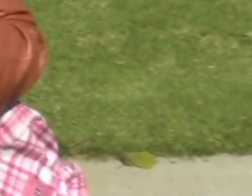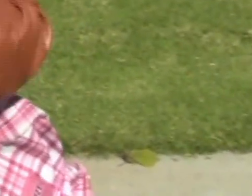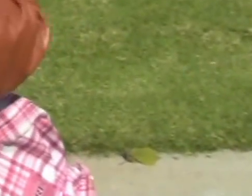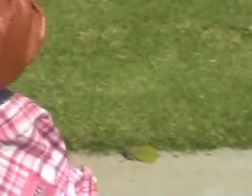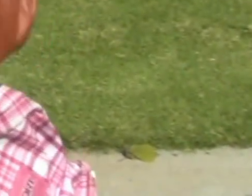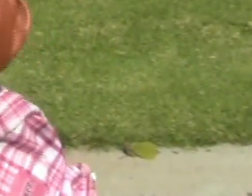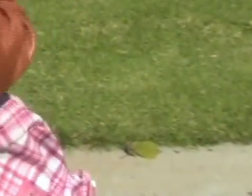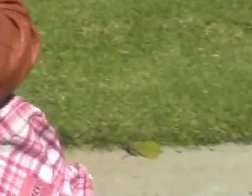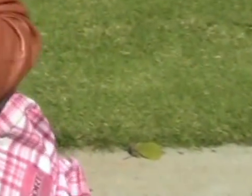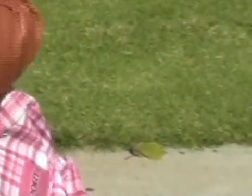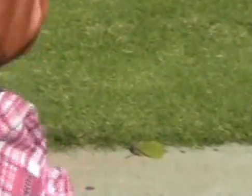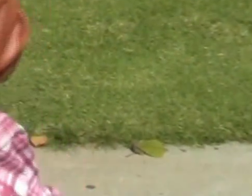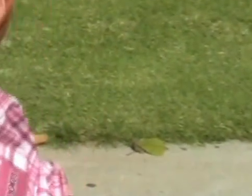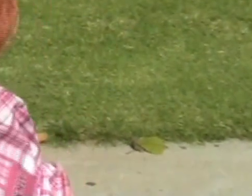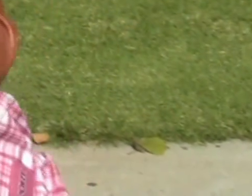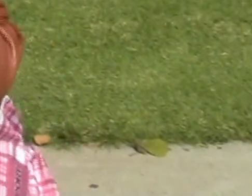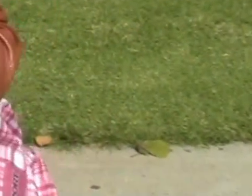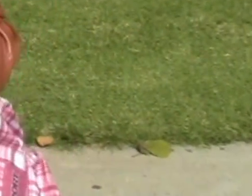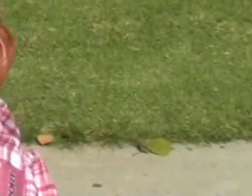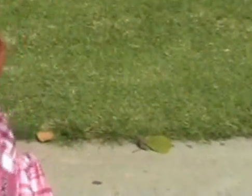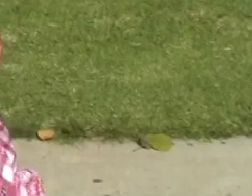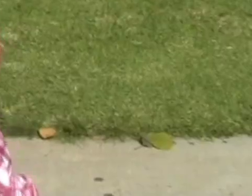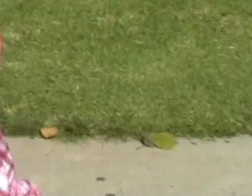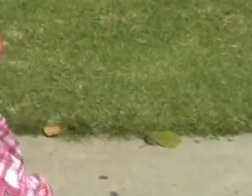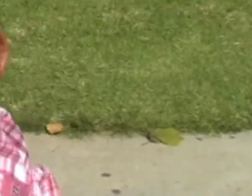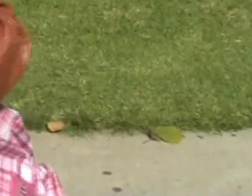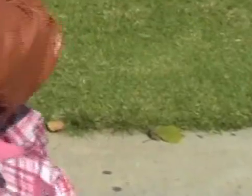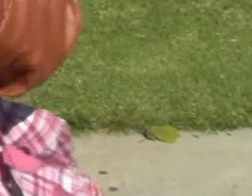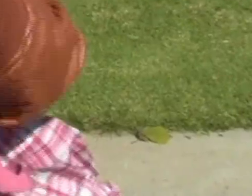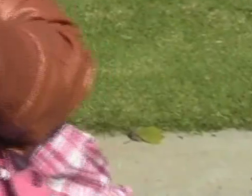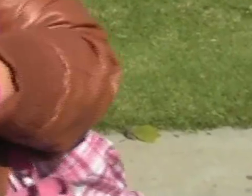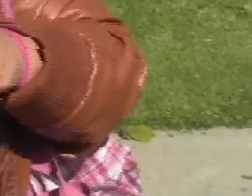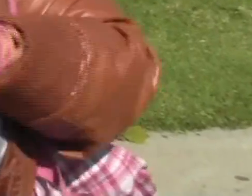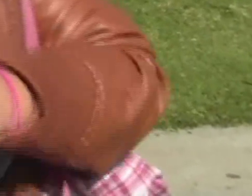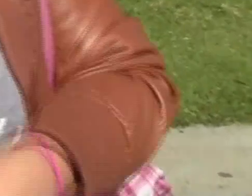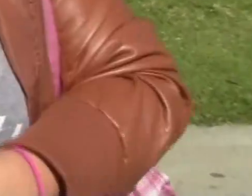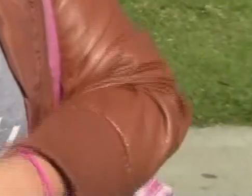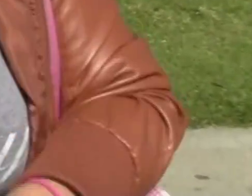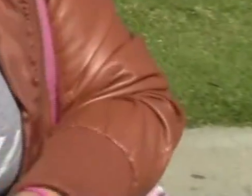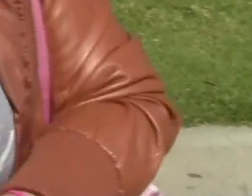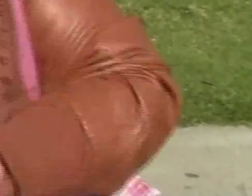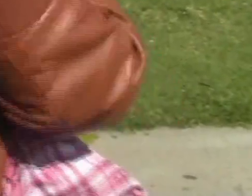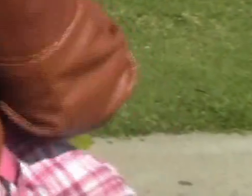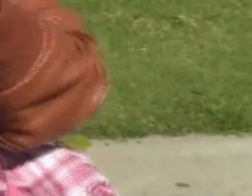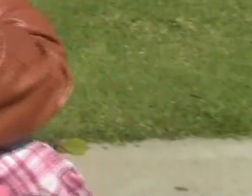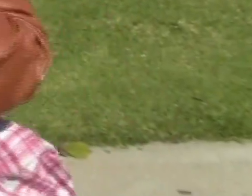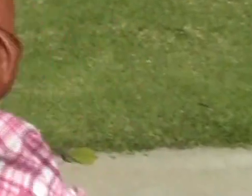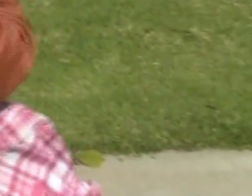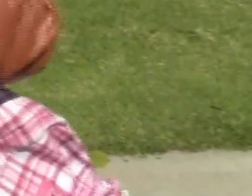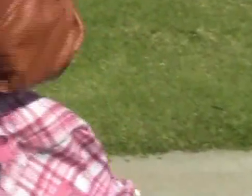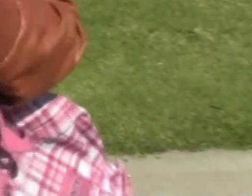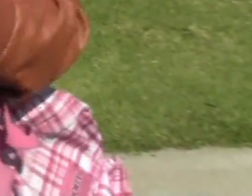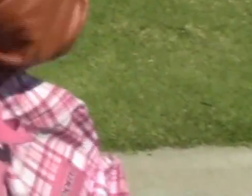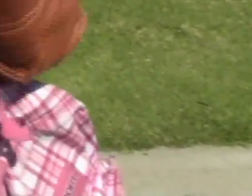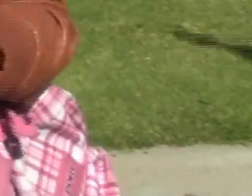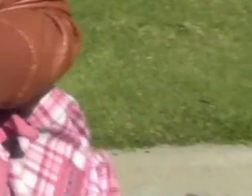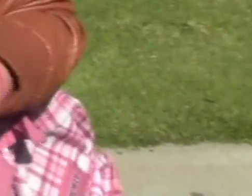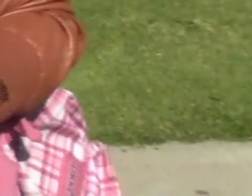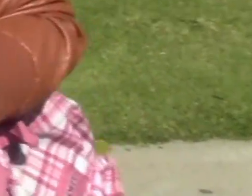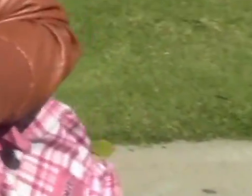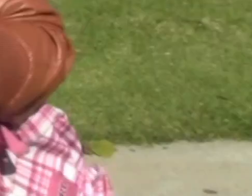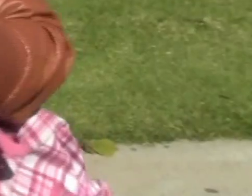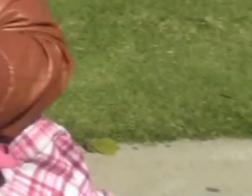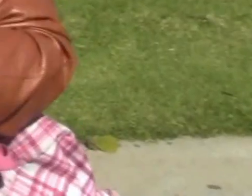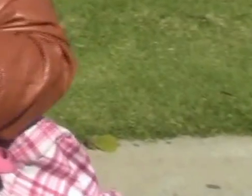read if people are like talking really slow. If they slow down, then I can catch some of what they're saying. Lots of deaf people can't read lips because they've never been taught